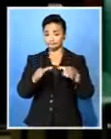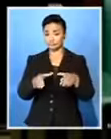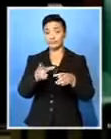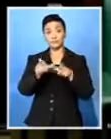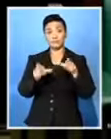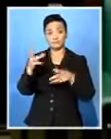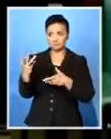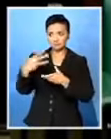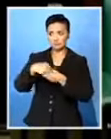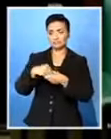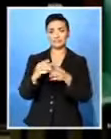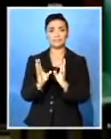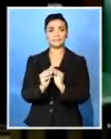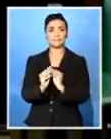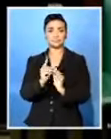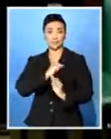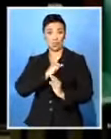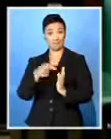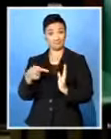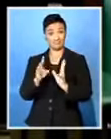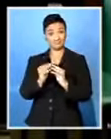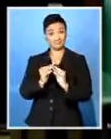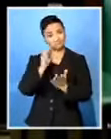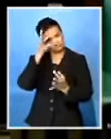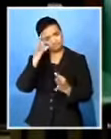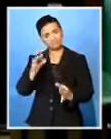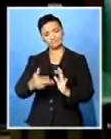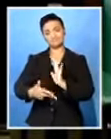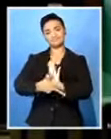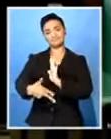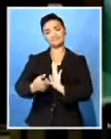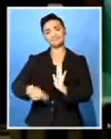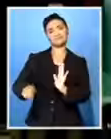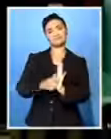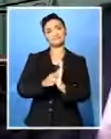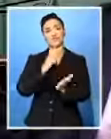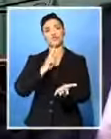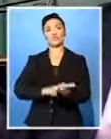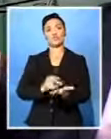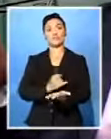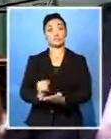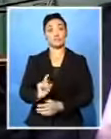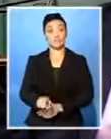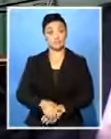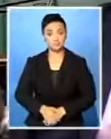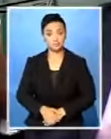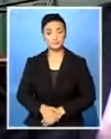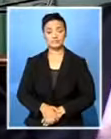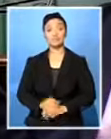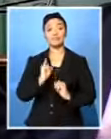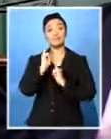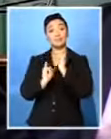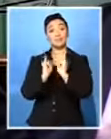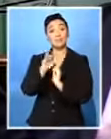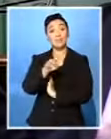participated in meetings where decisions were taken that are contrary to the policies of the corporation. An 11 million